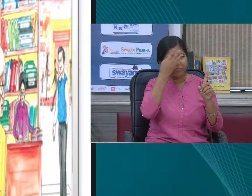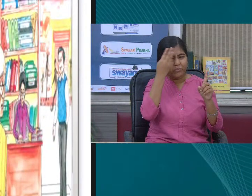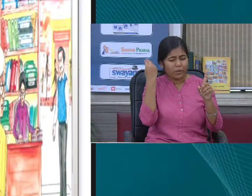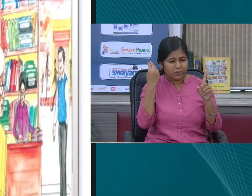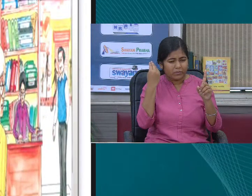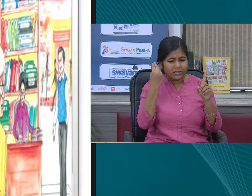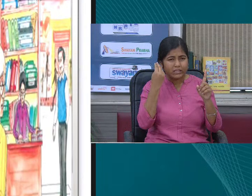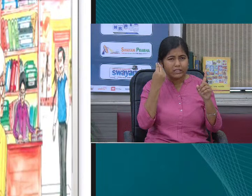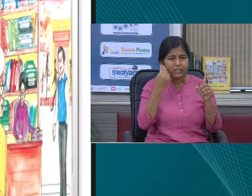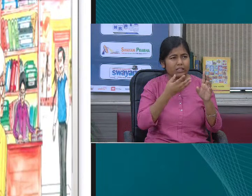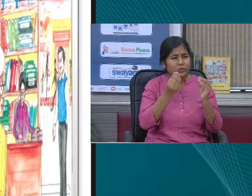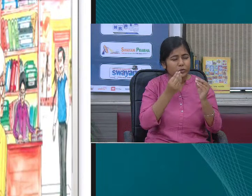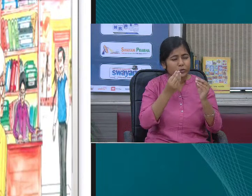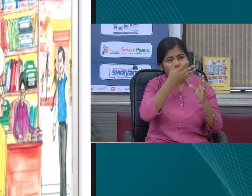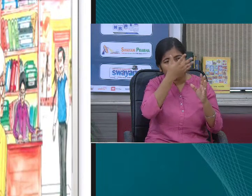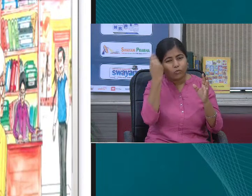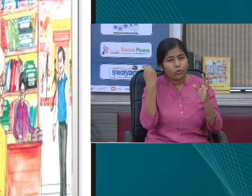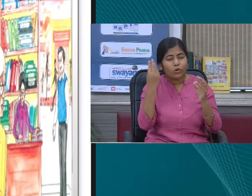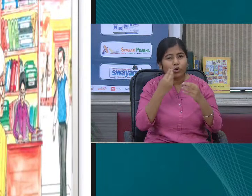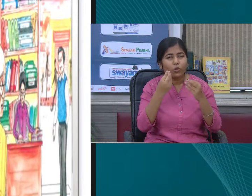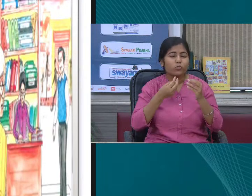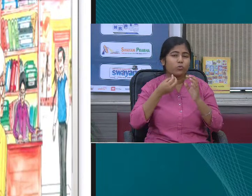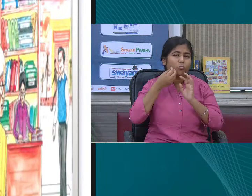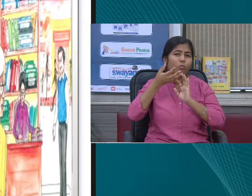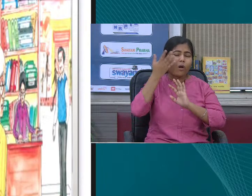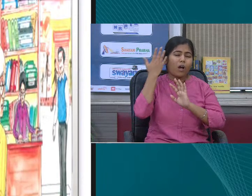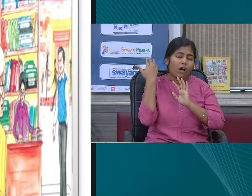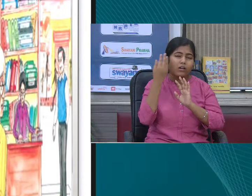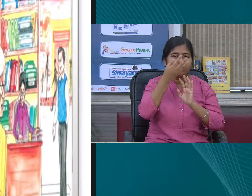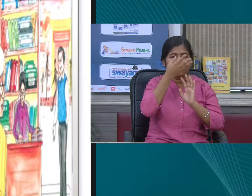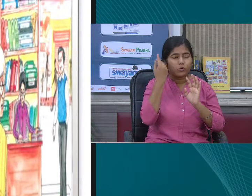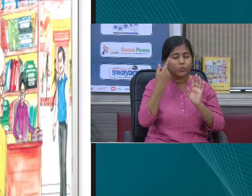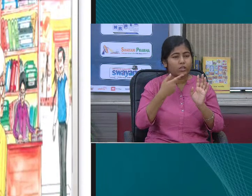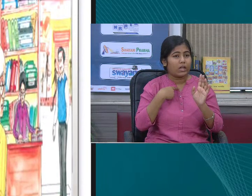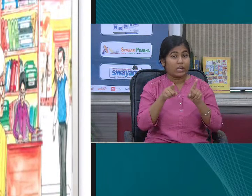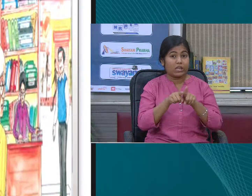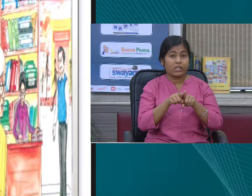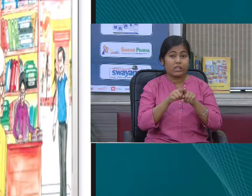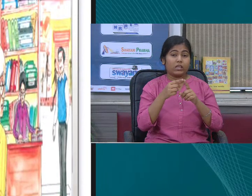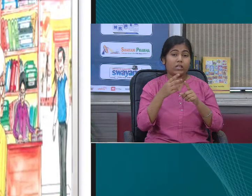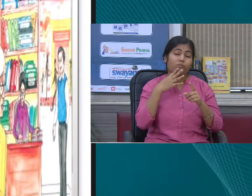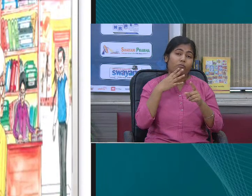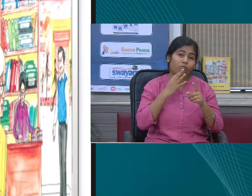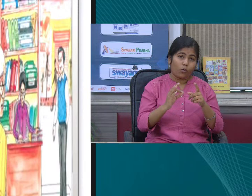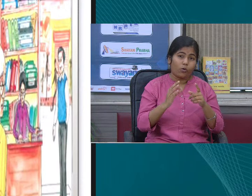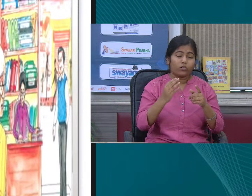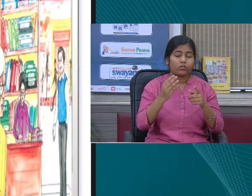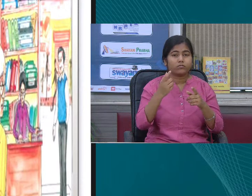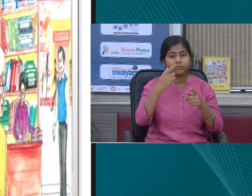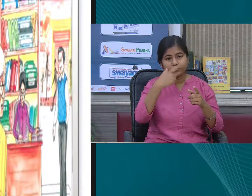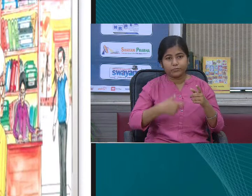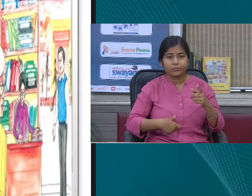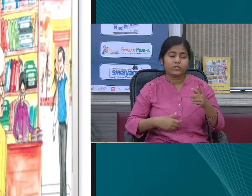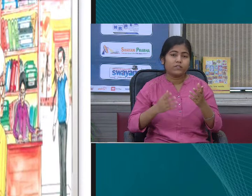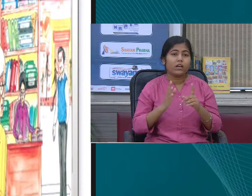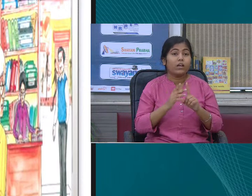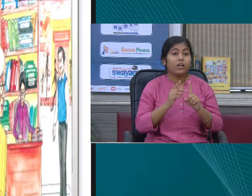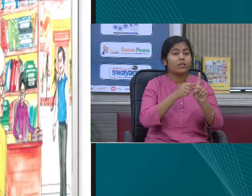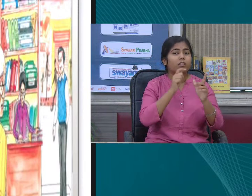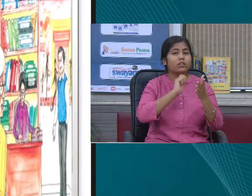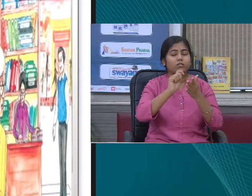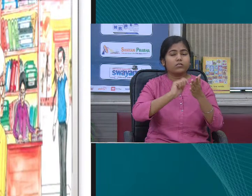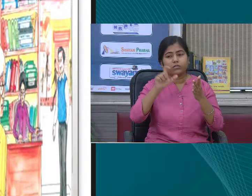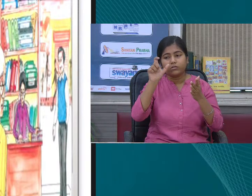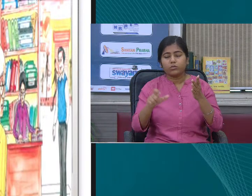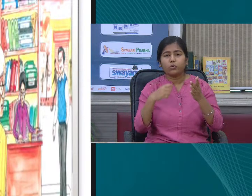story. He is a protagonist of this prose lesson, and it is written by Satyajit Ray, and the